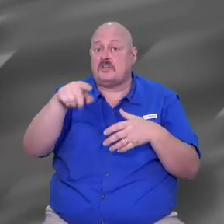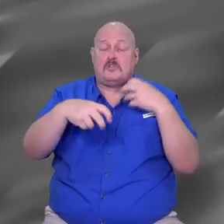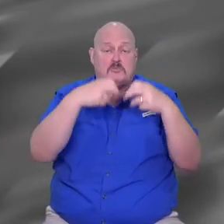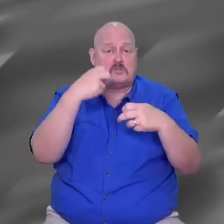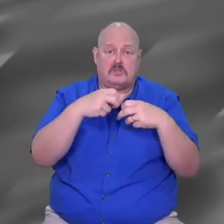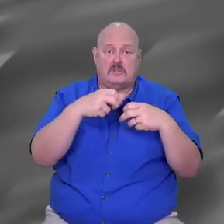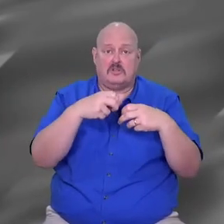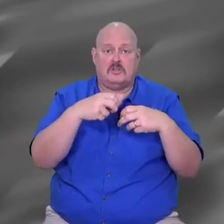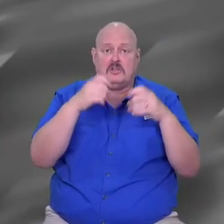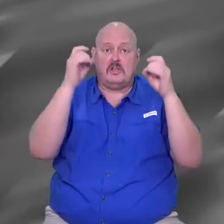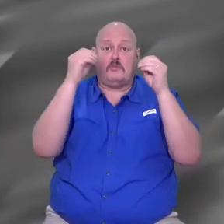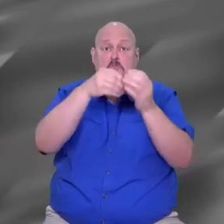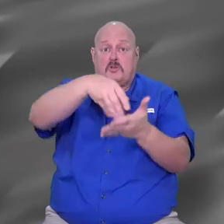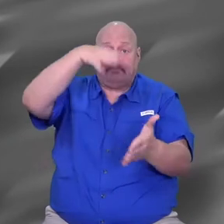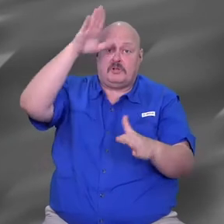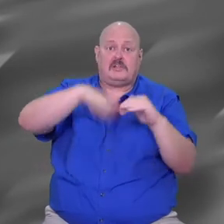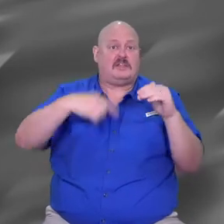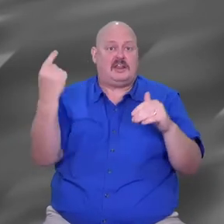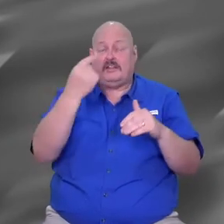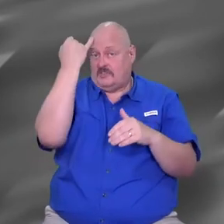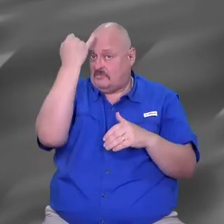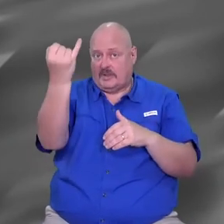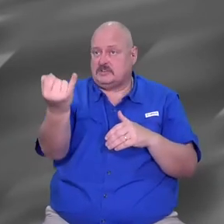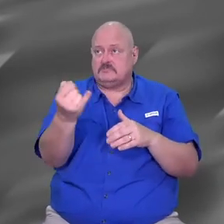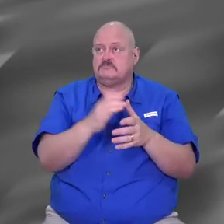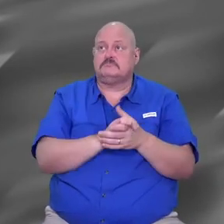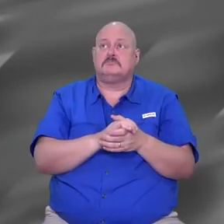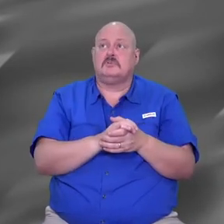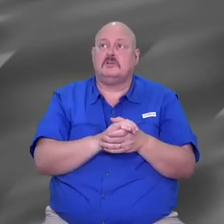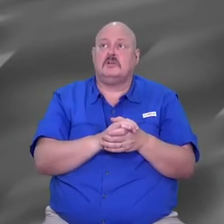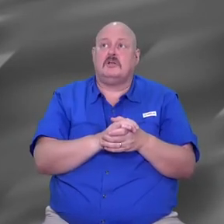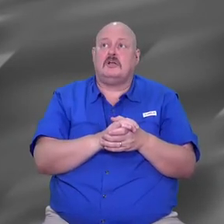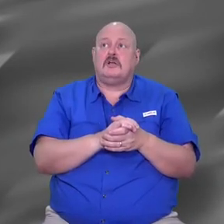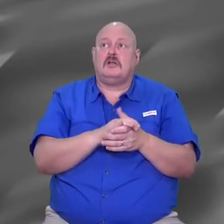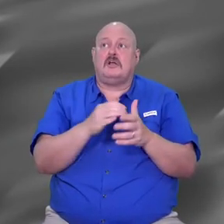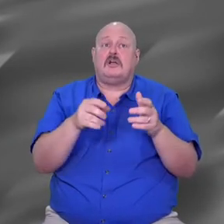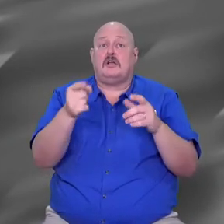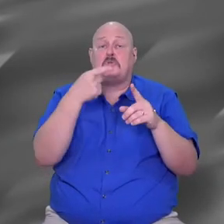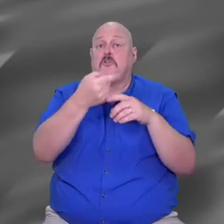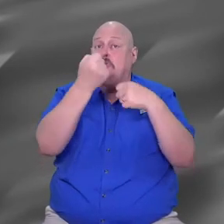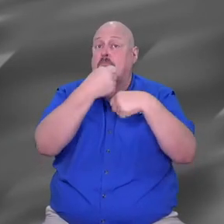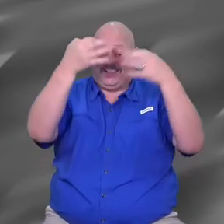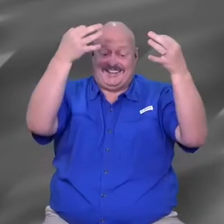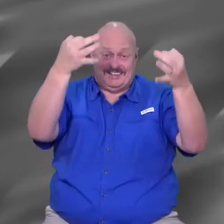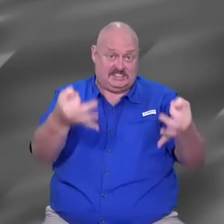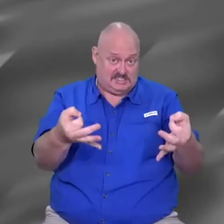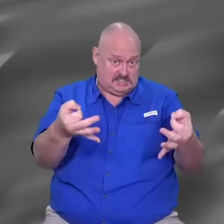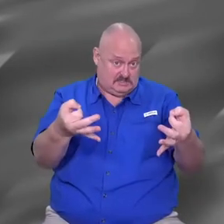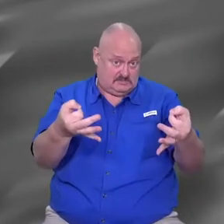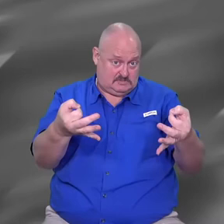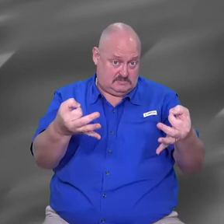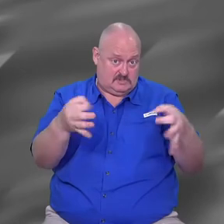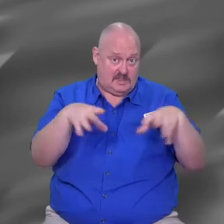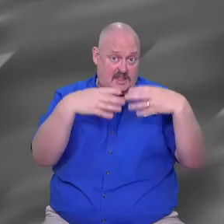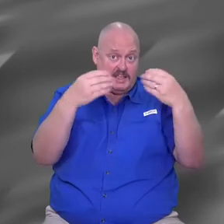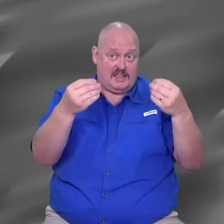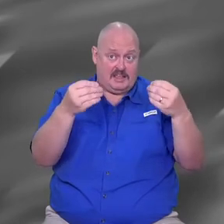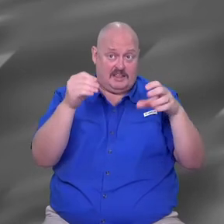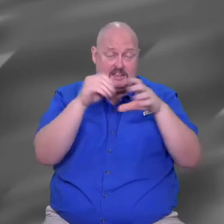are terribly more expensive than you could ever imagine that they are. And when you make a decision that gets you in